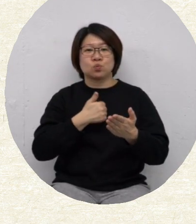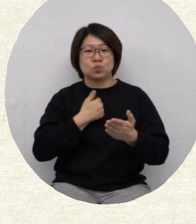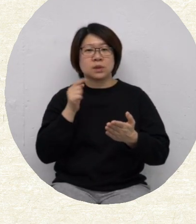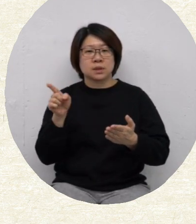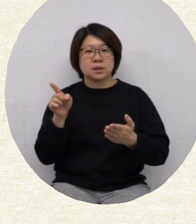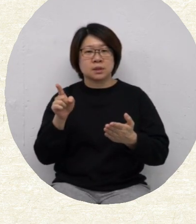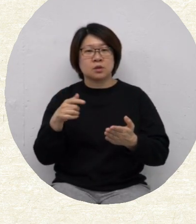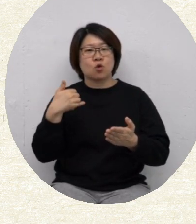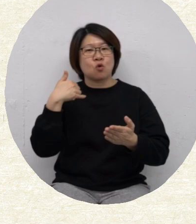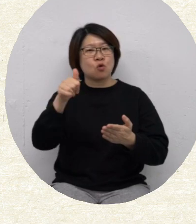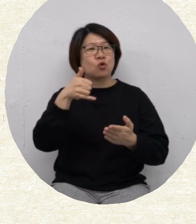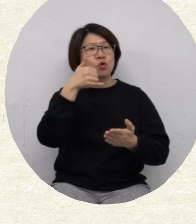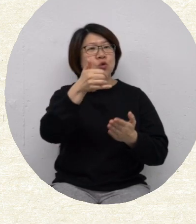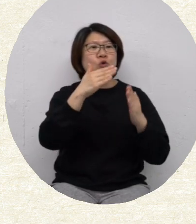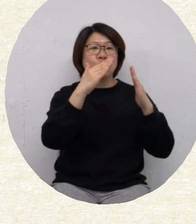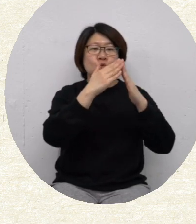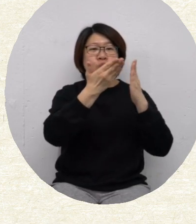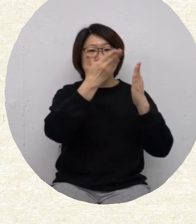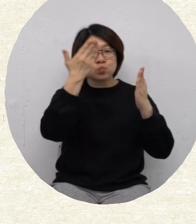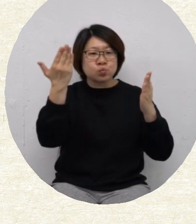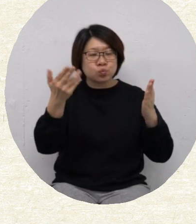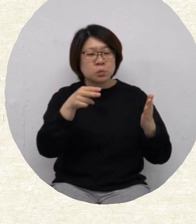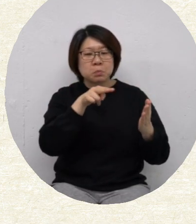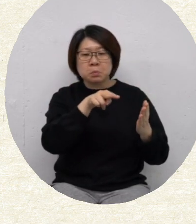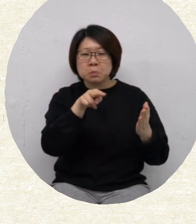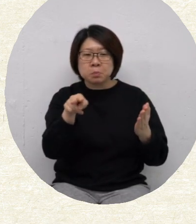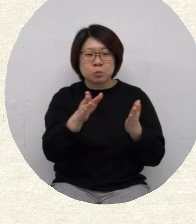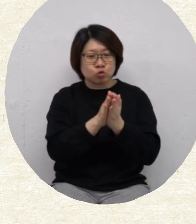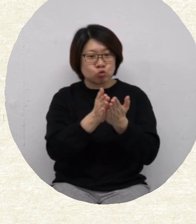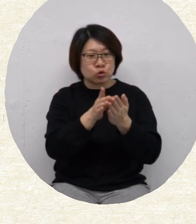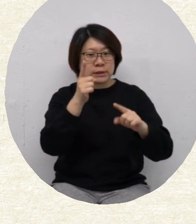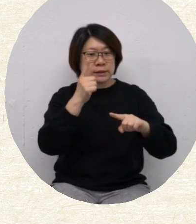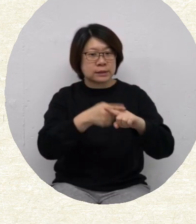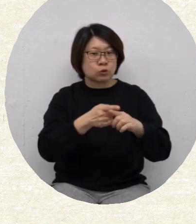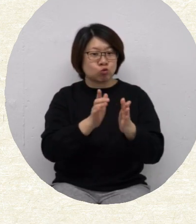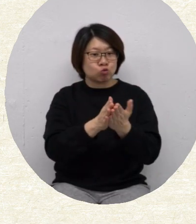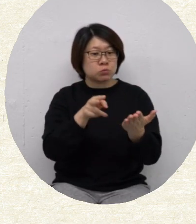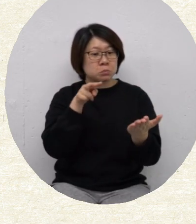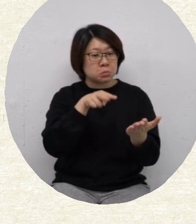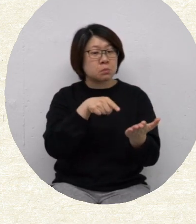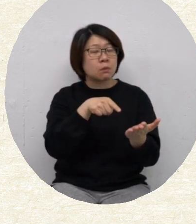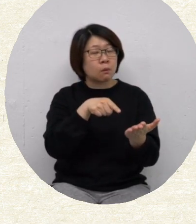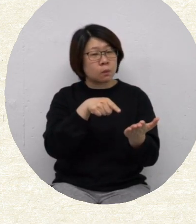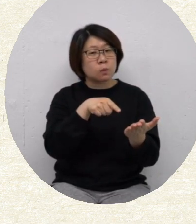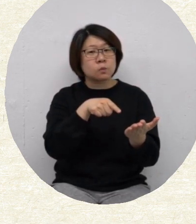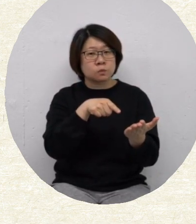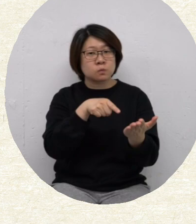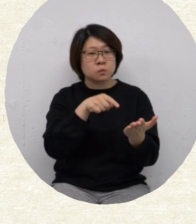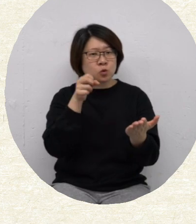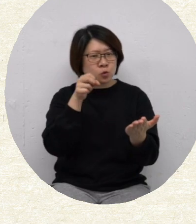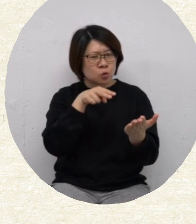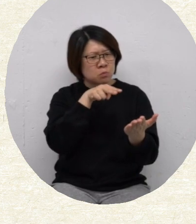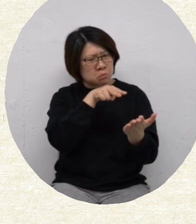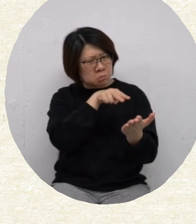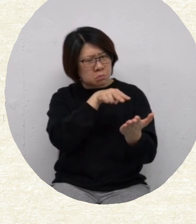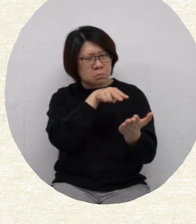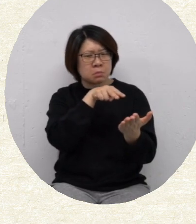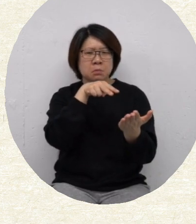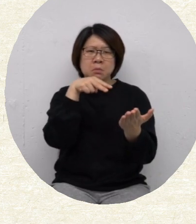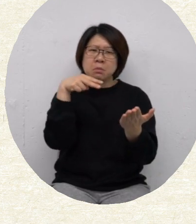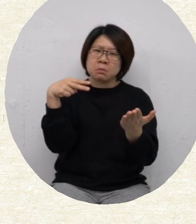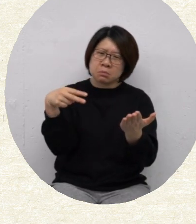details of the carving and the water-based pigment printed surfaces that are clearly different from the